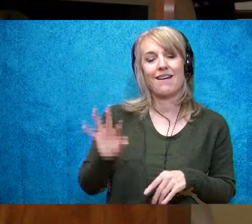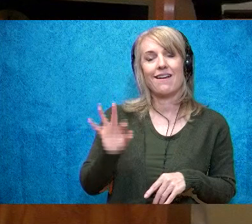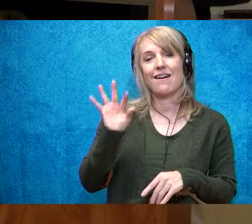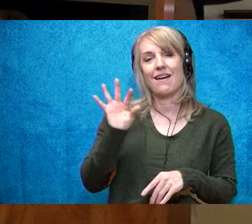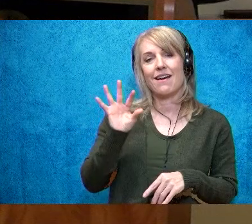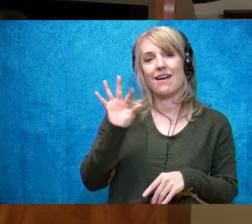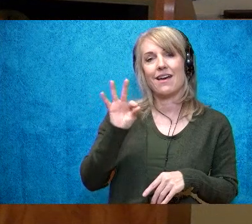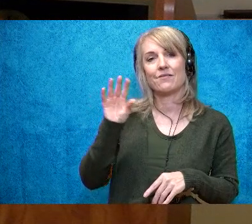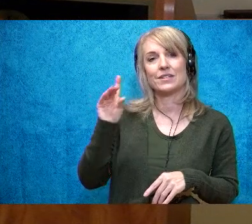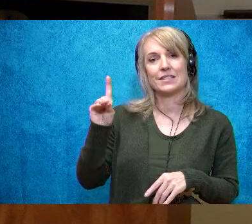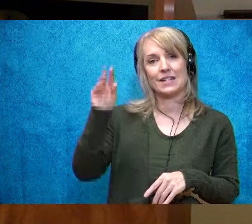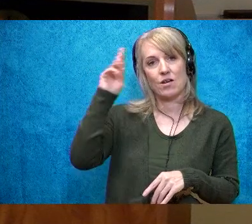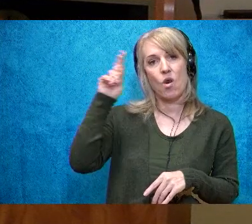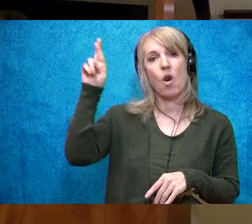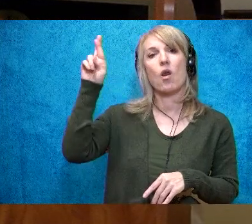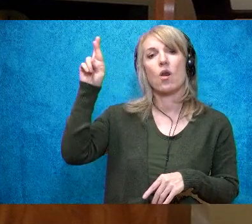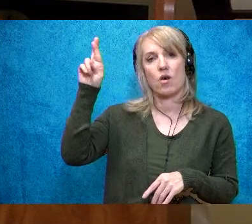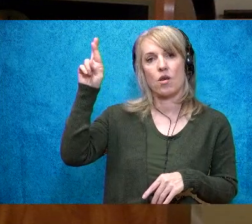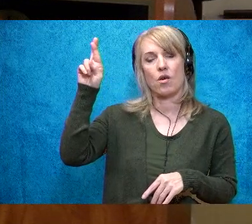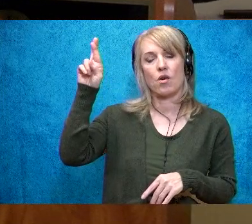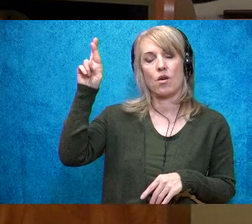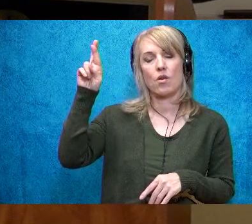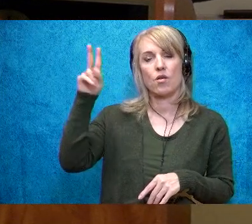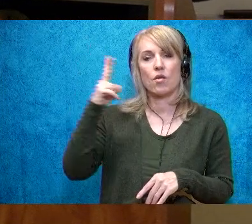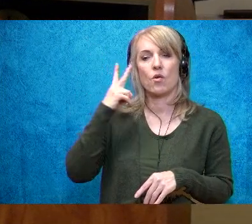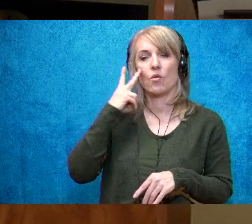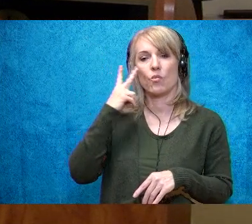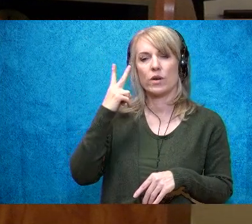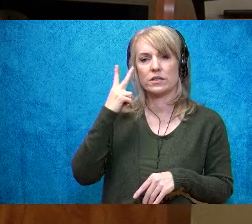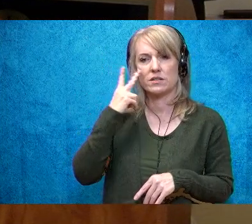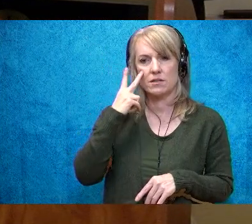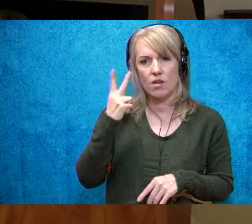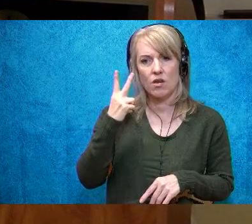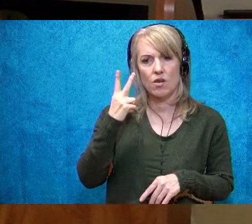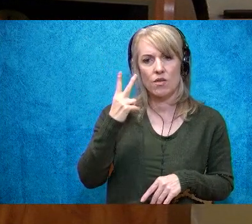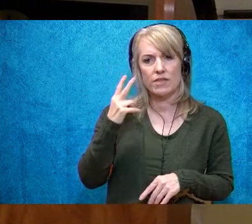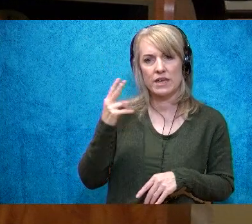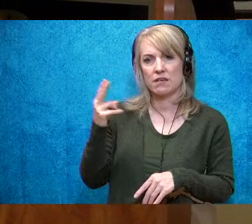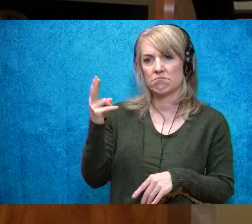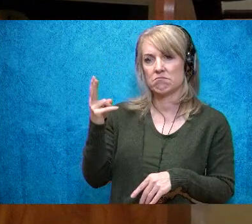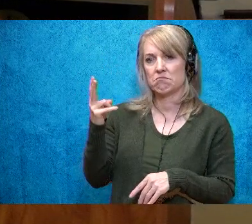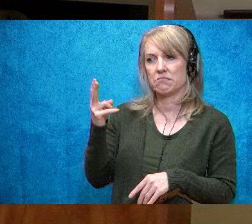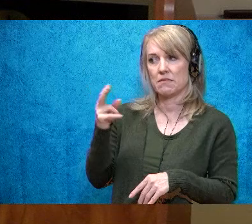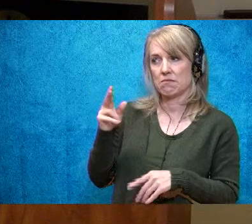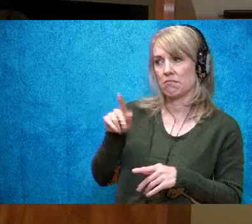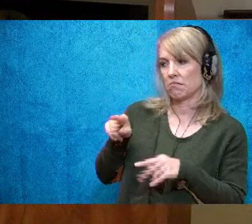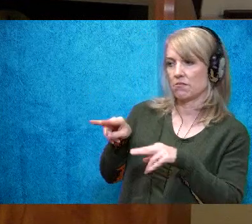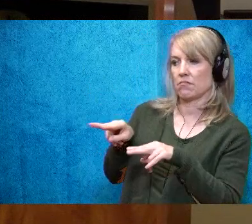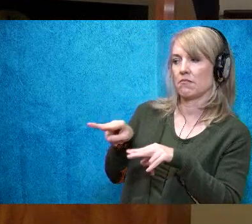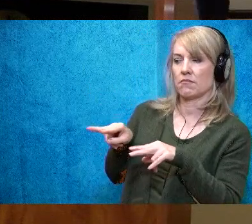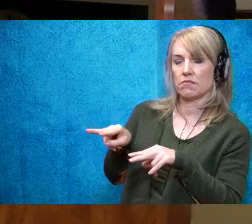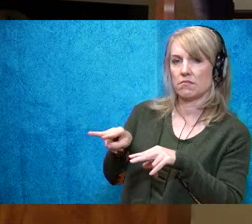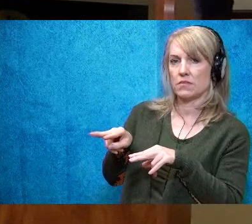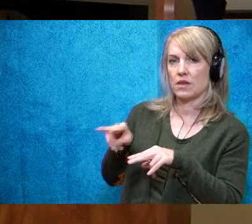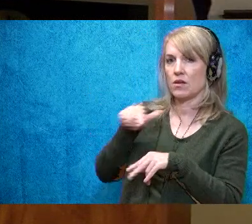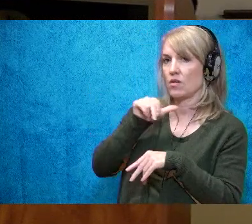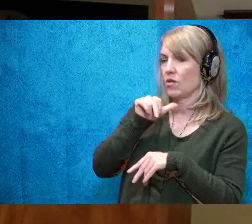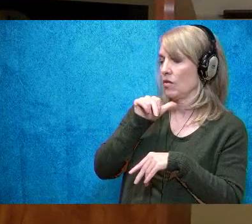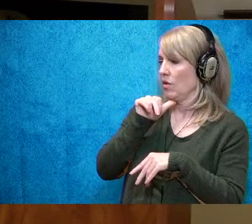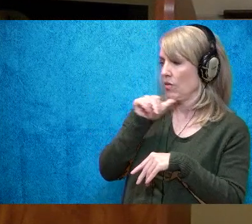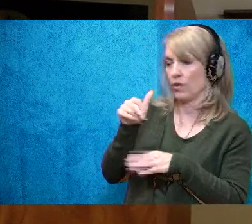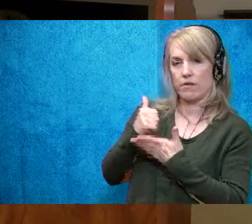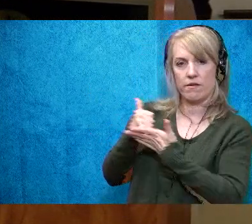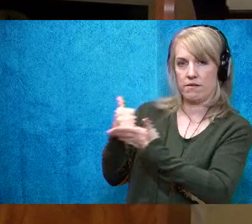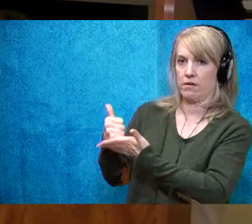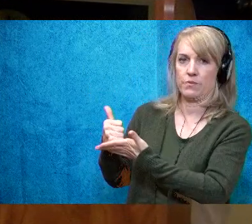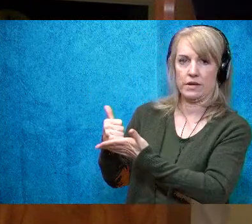by themselves in Europe fighting Adolf Hitler, fighting the Nazis. We're not helping. We're in our own oasis of liberty.